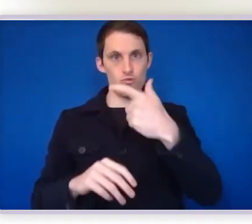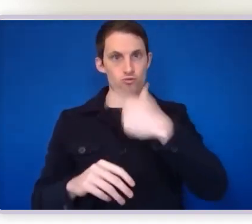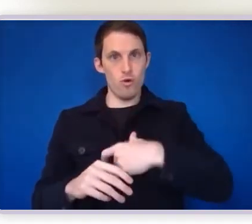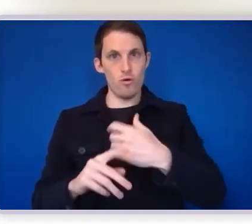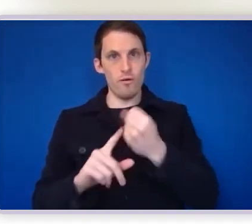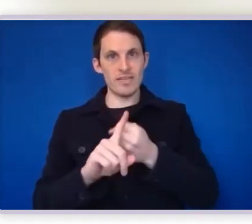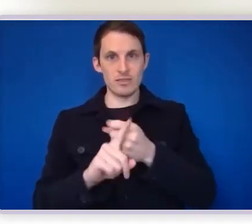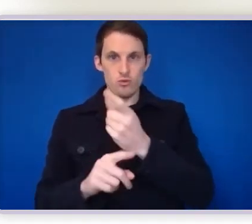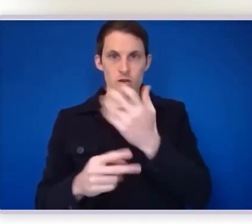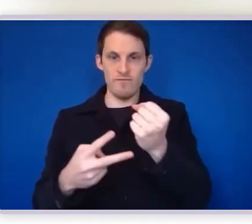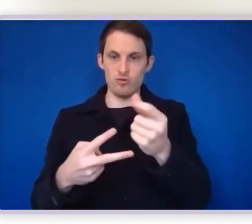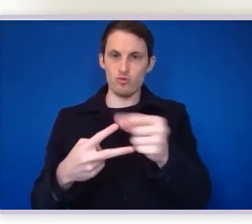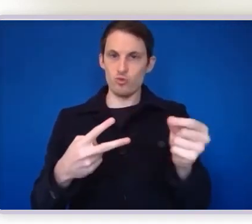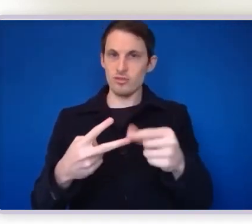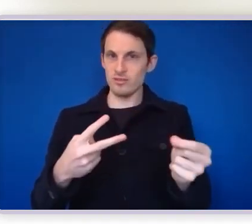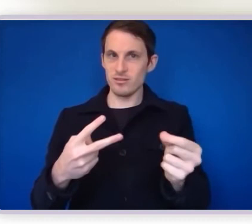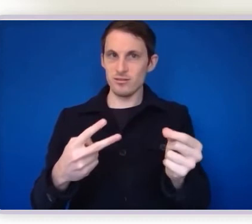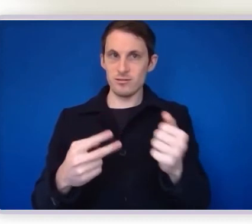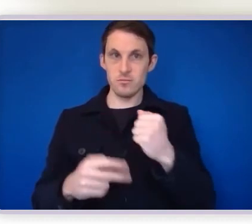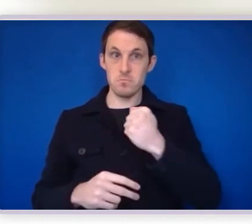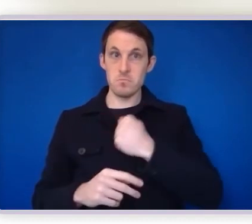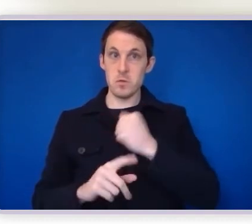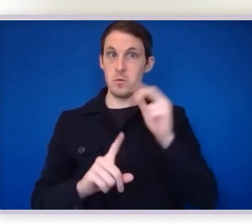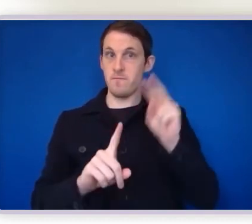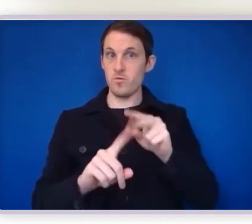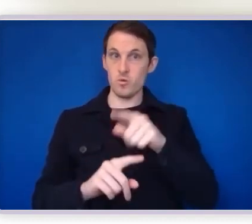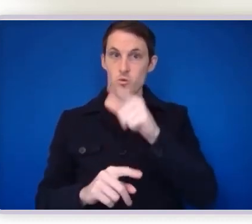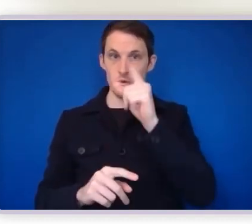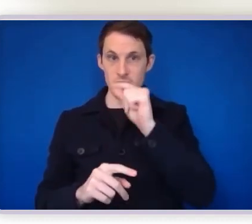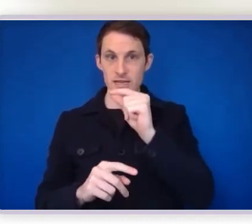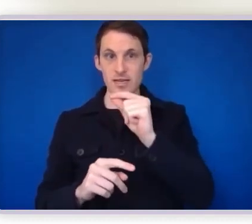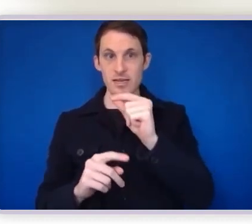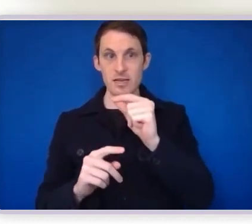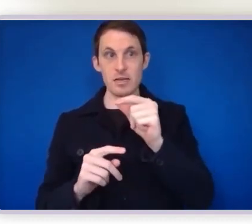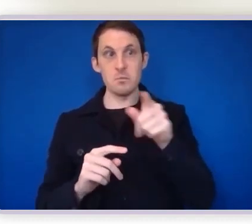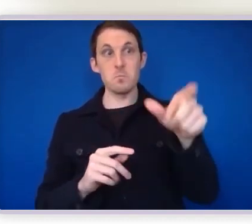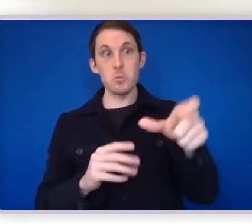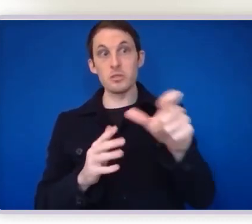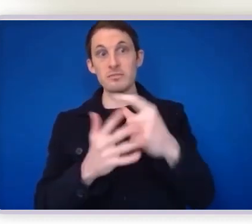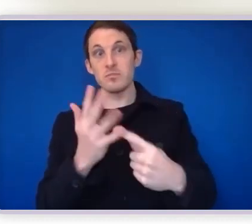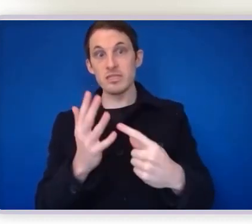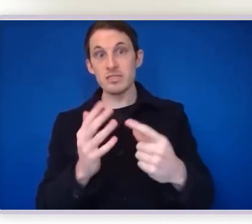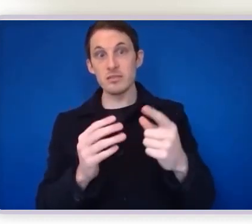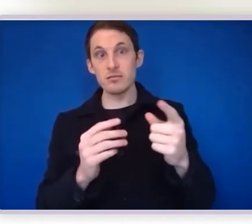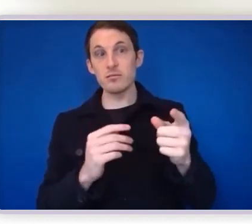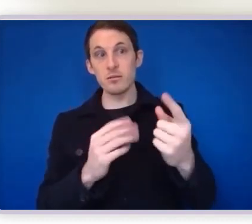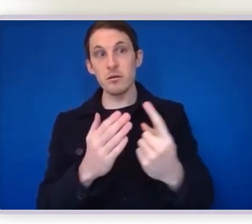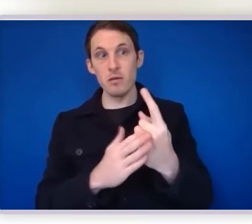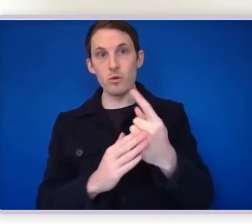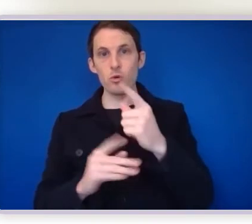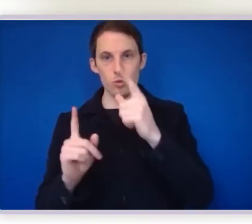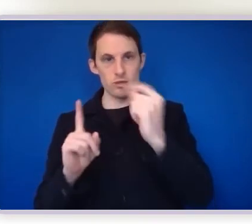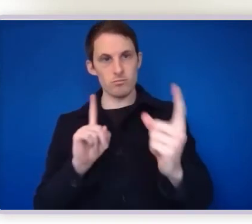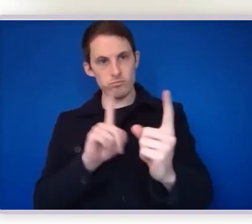think. My view is that you can then support that person with disability to come to us and make a complaint about